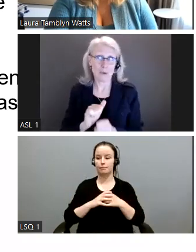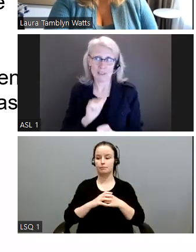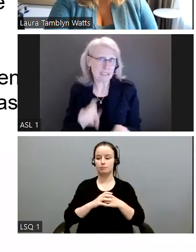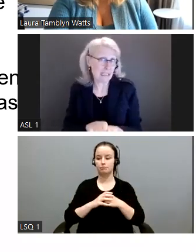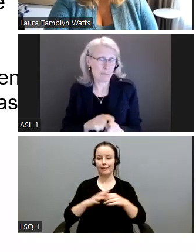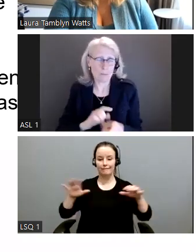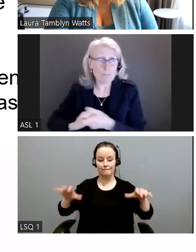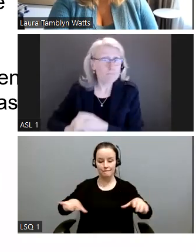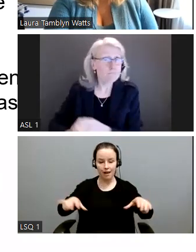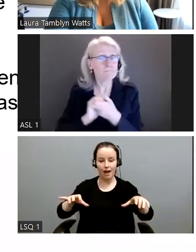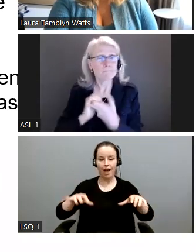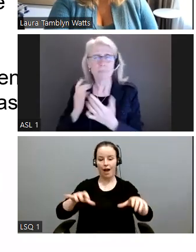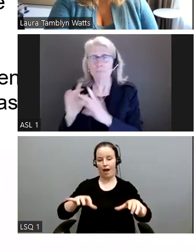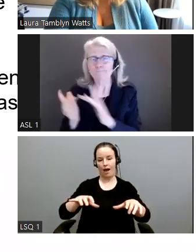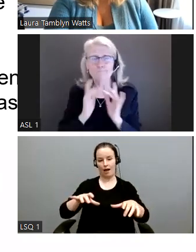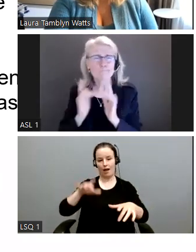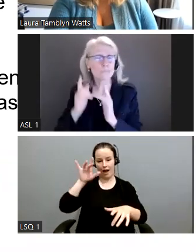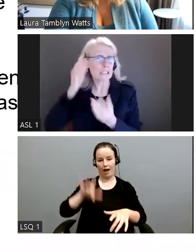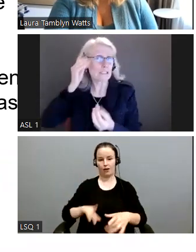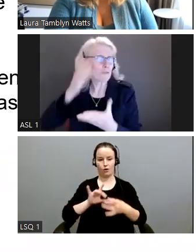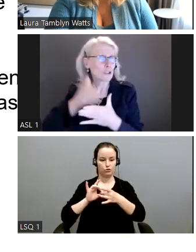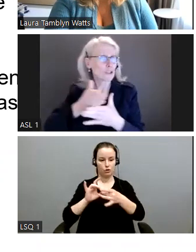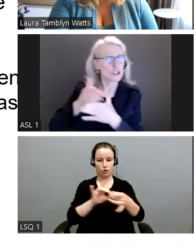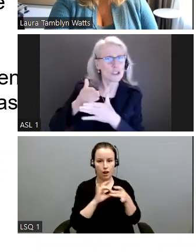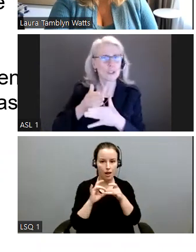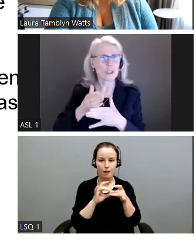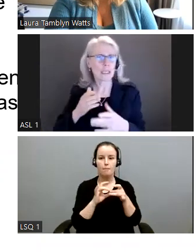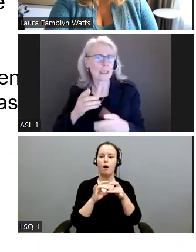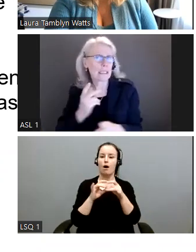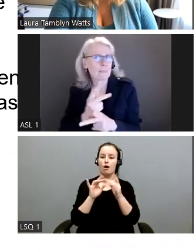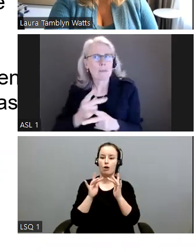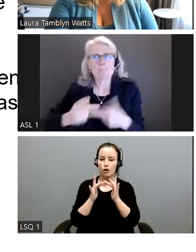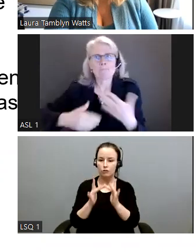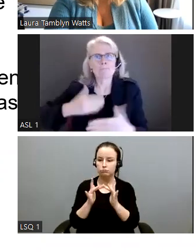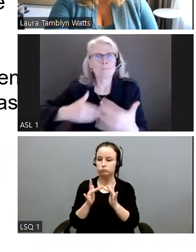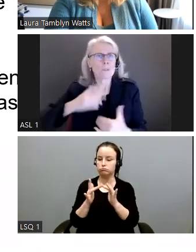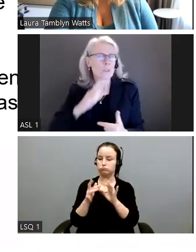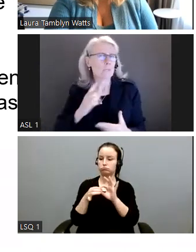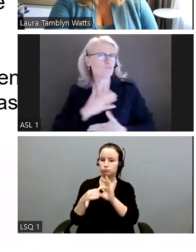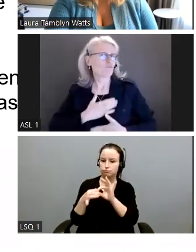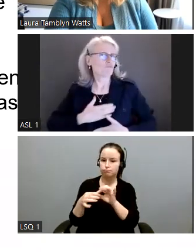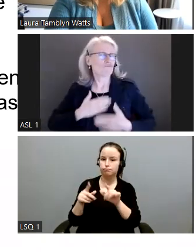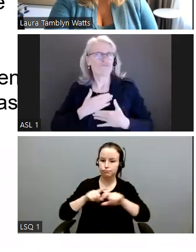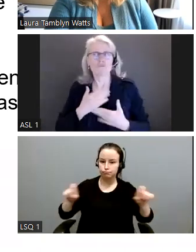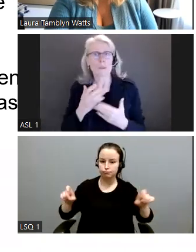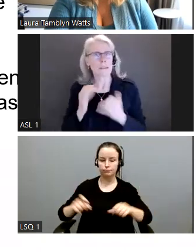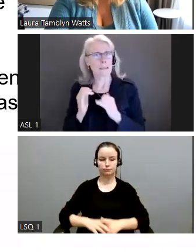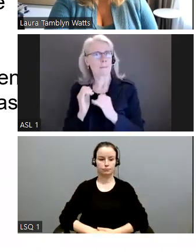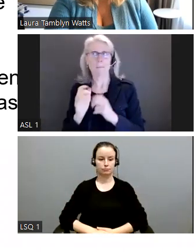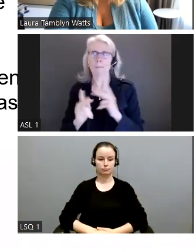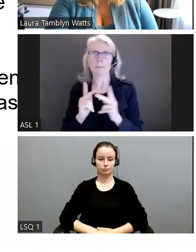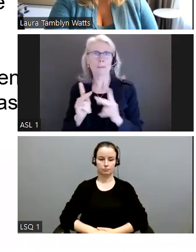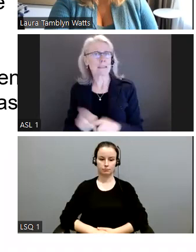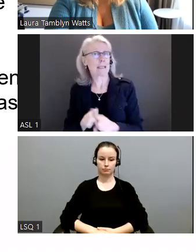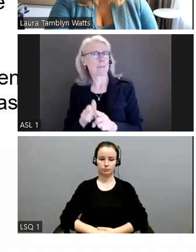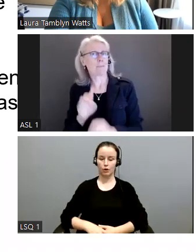and connection and relationships. It's just working with people with a shared mission that allows us to